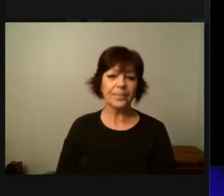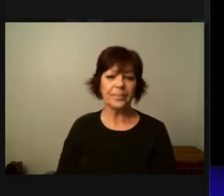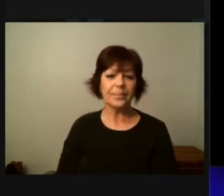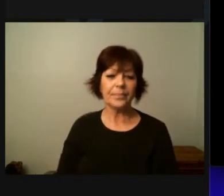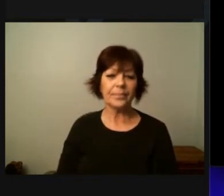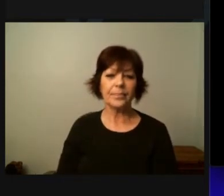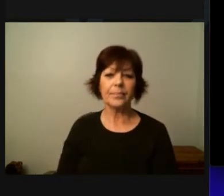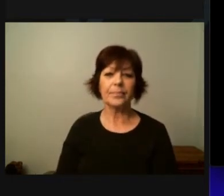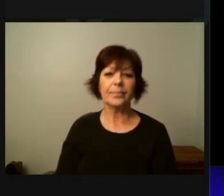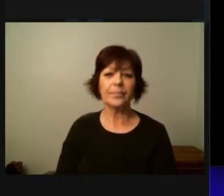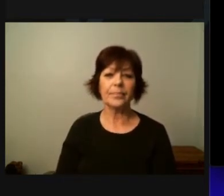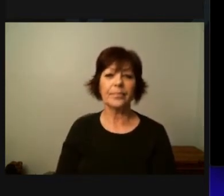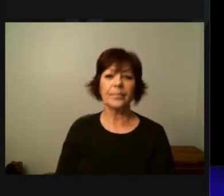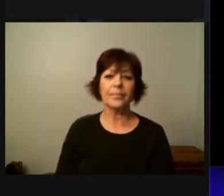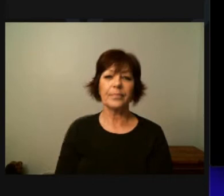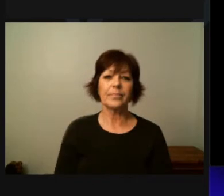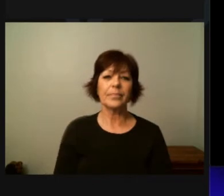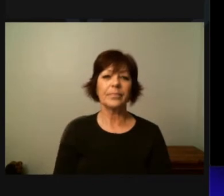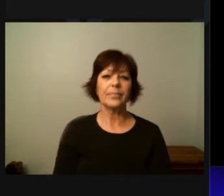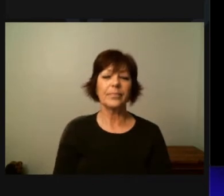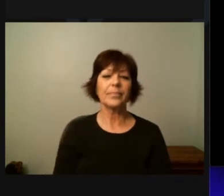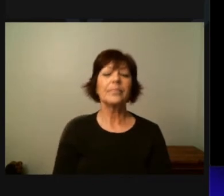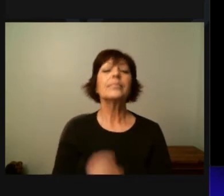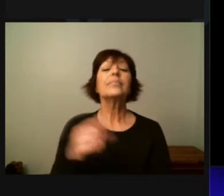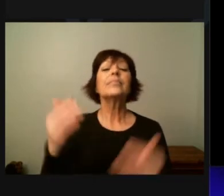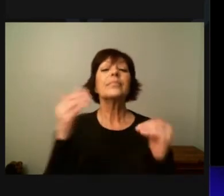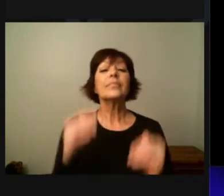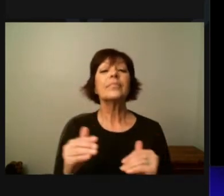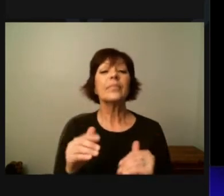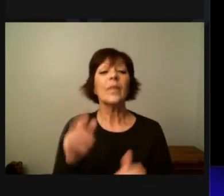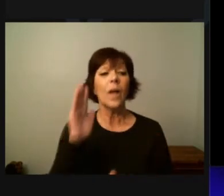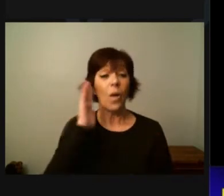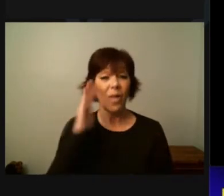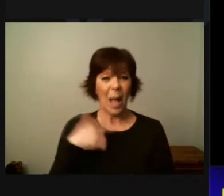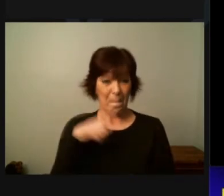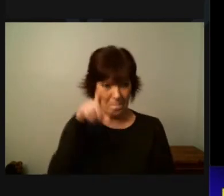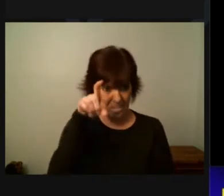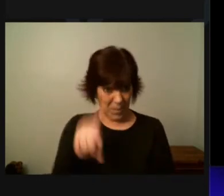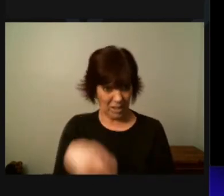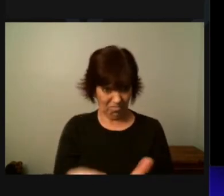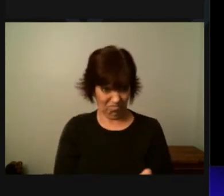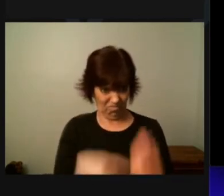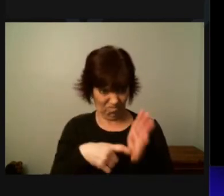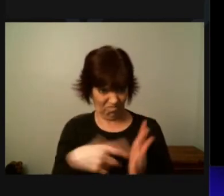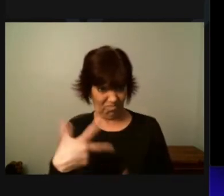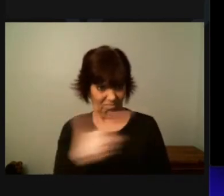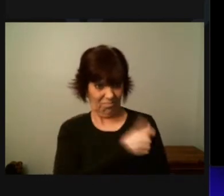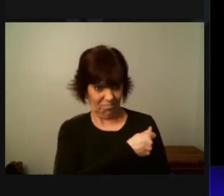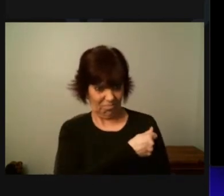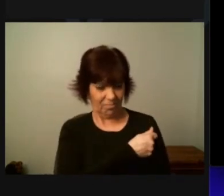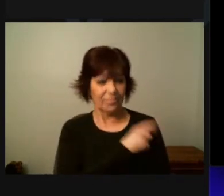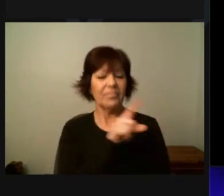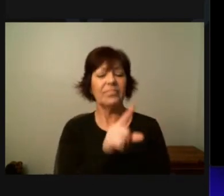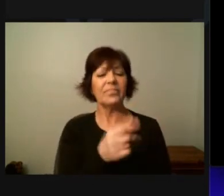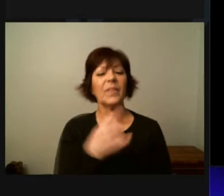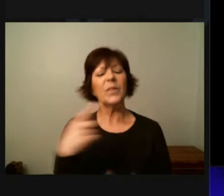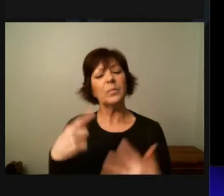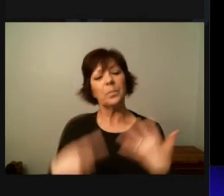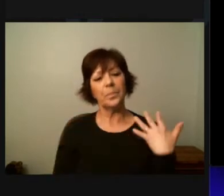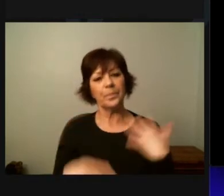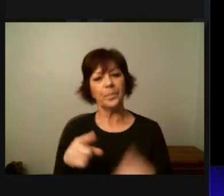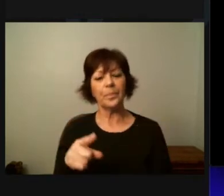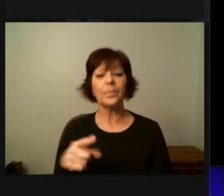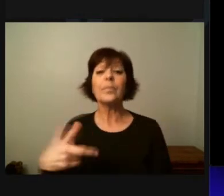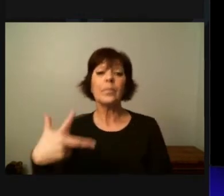Next slide. So the next slide, will I have to get the vaccine? So a couple of points.